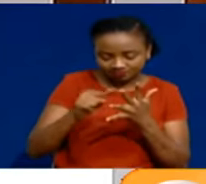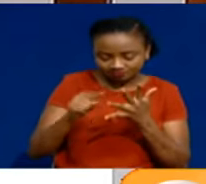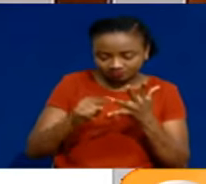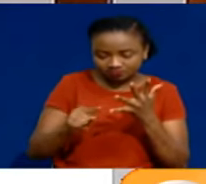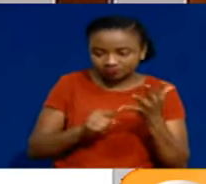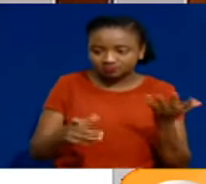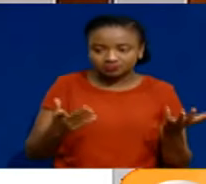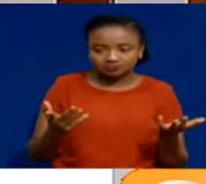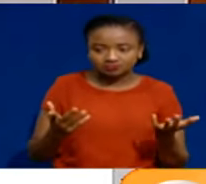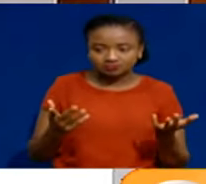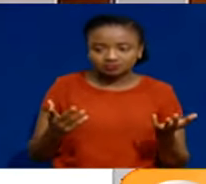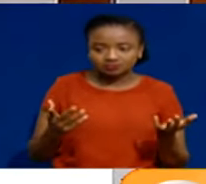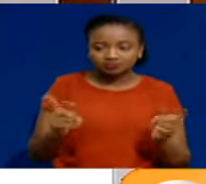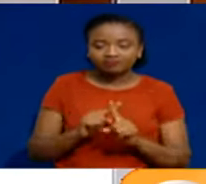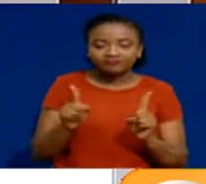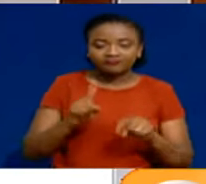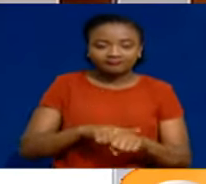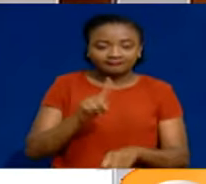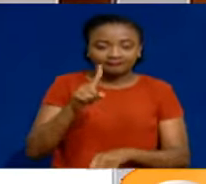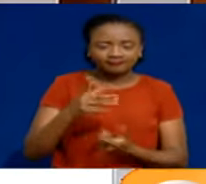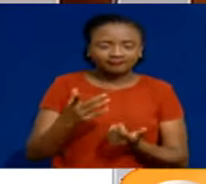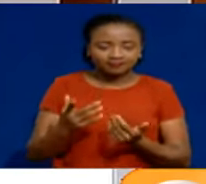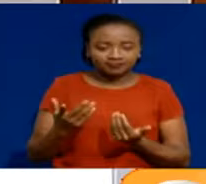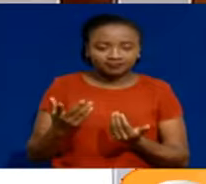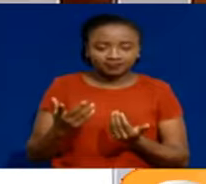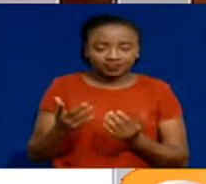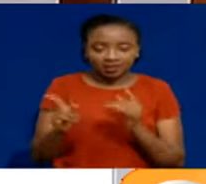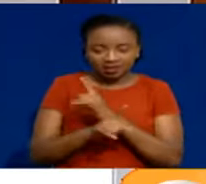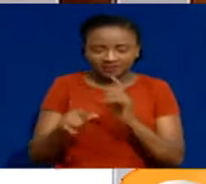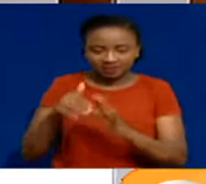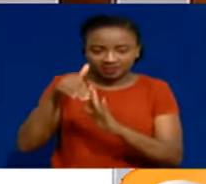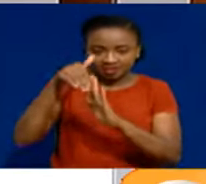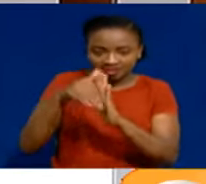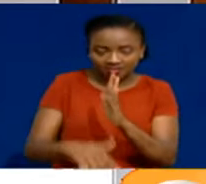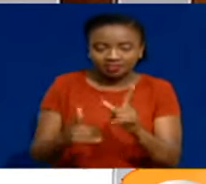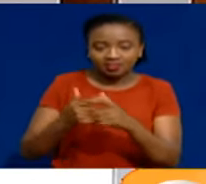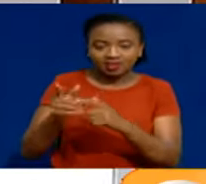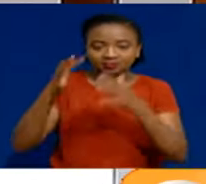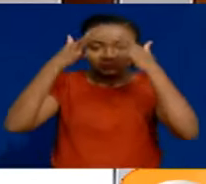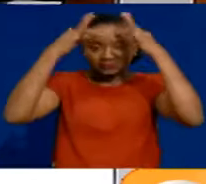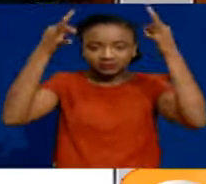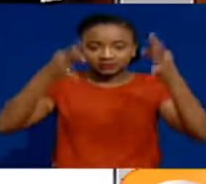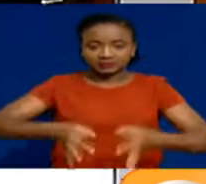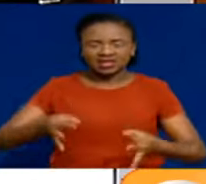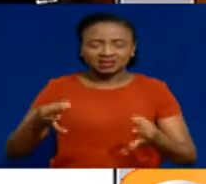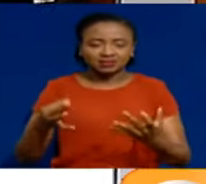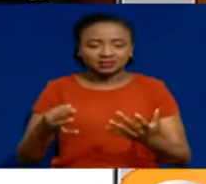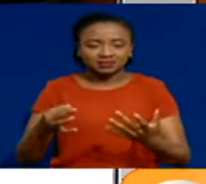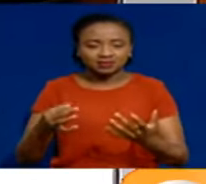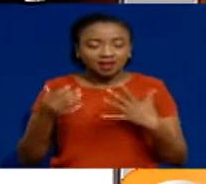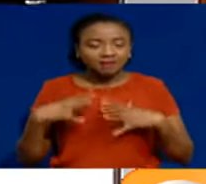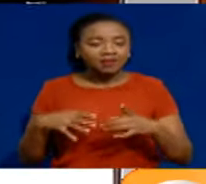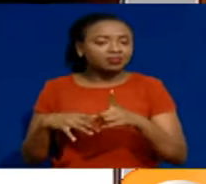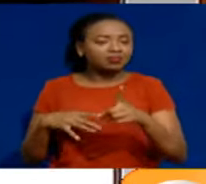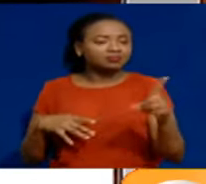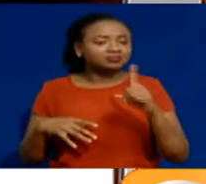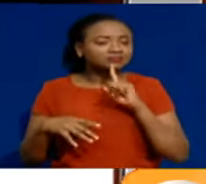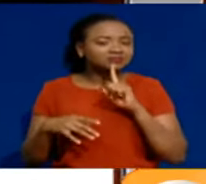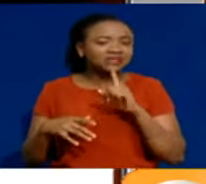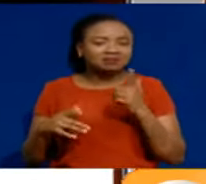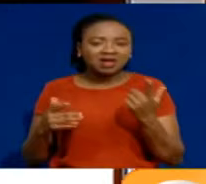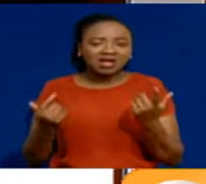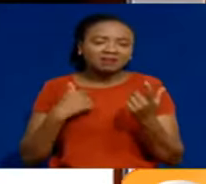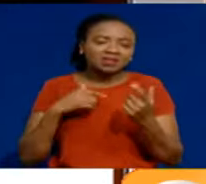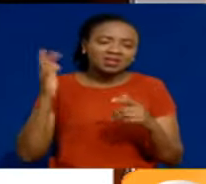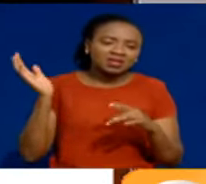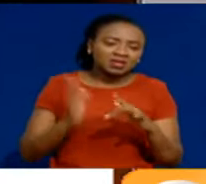you. But when it a little bit went down, and then he decided why people are saying that I can't